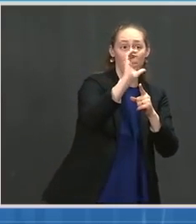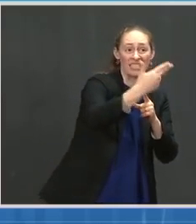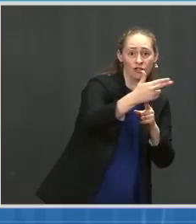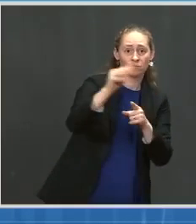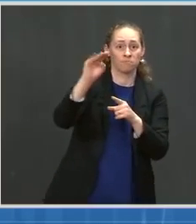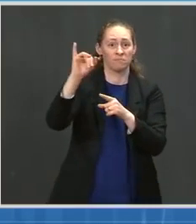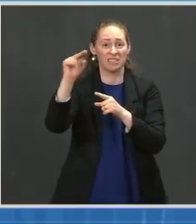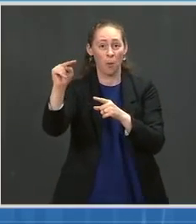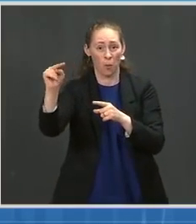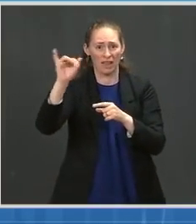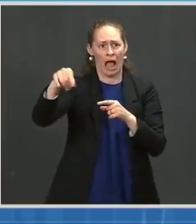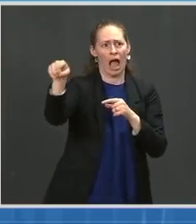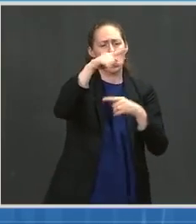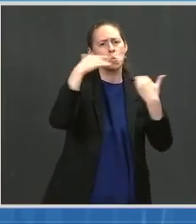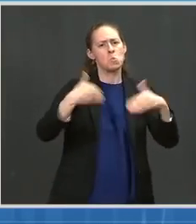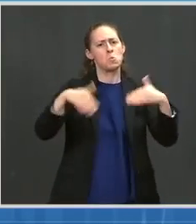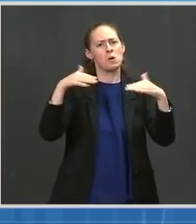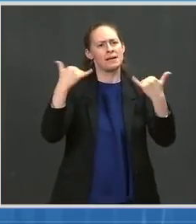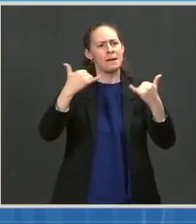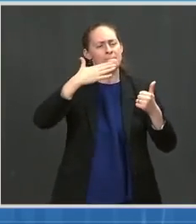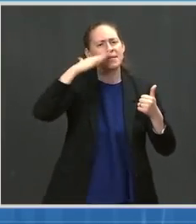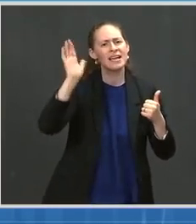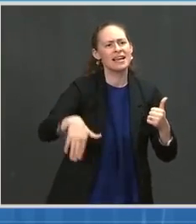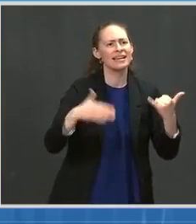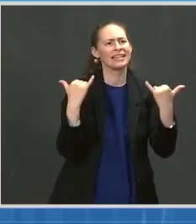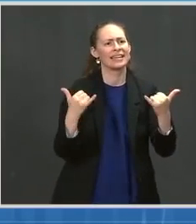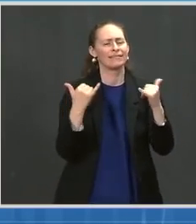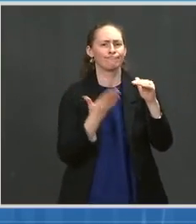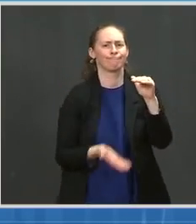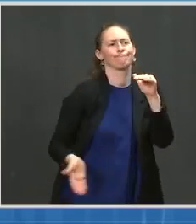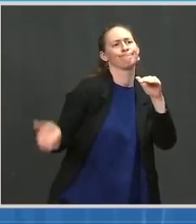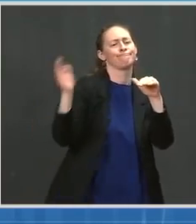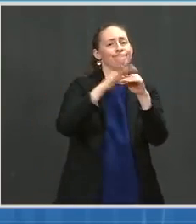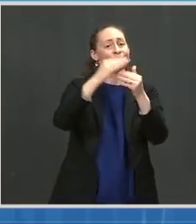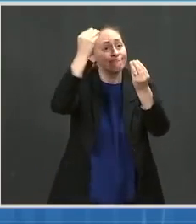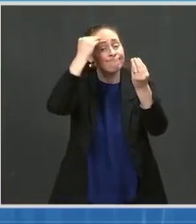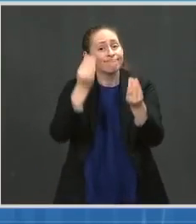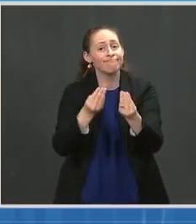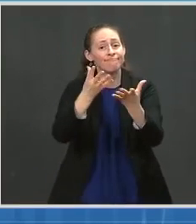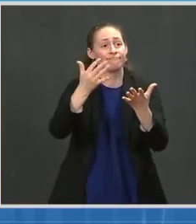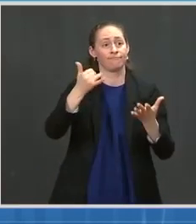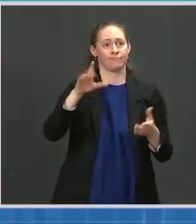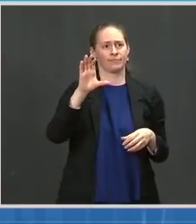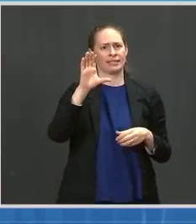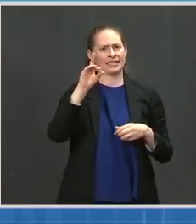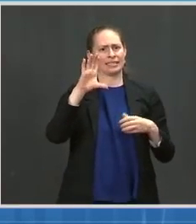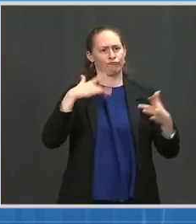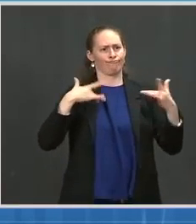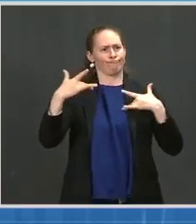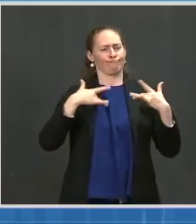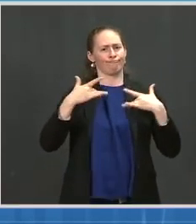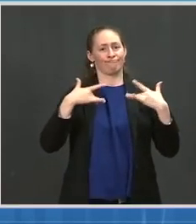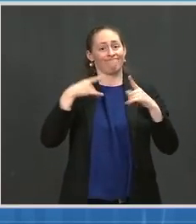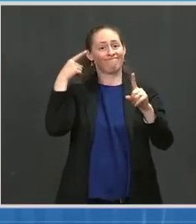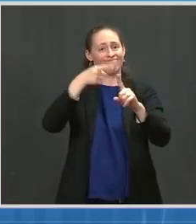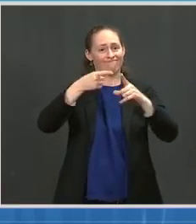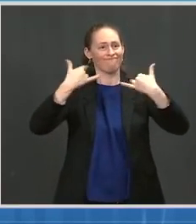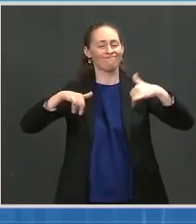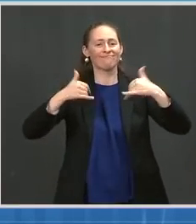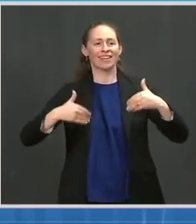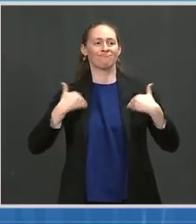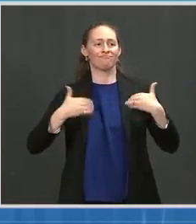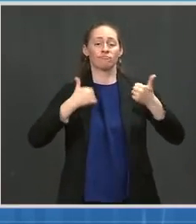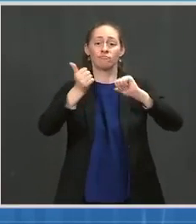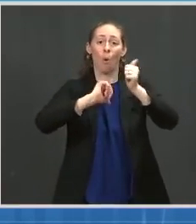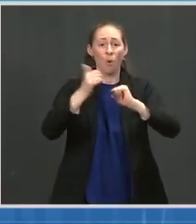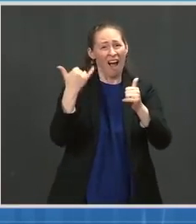seeing across the country. Increasing reports of cases associated with youth sports. I want to be clear, as cases